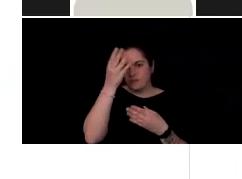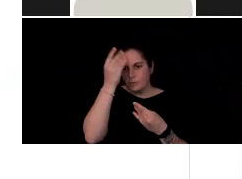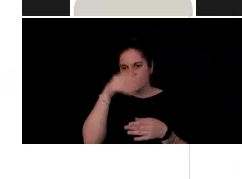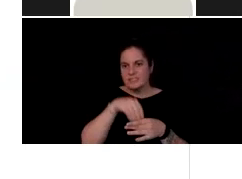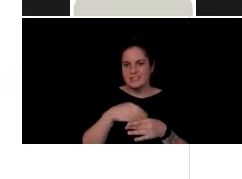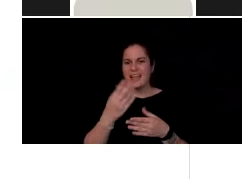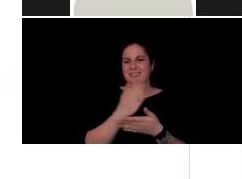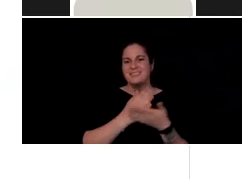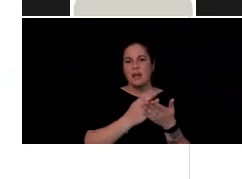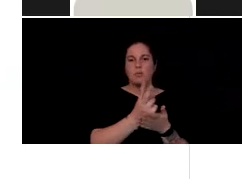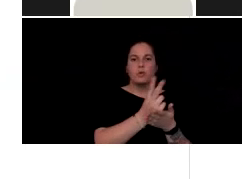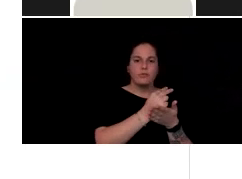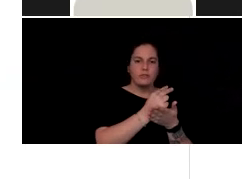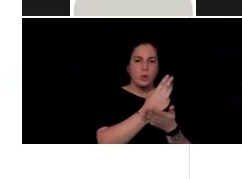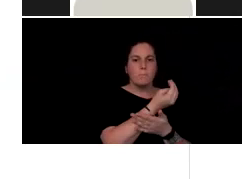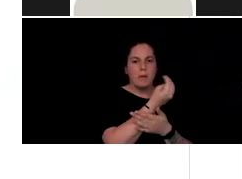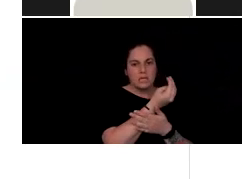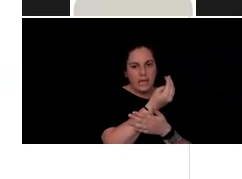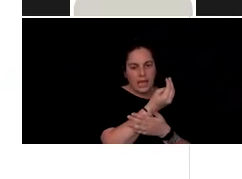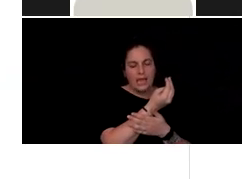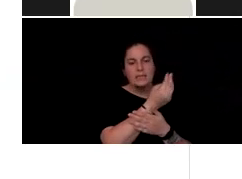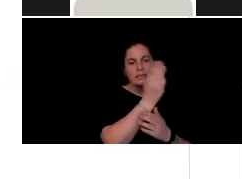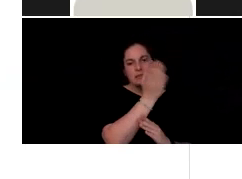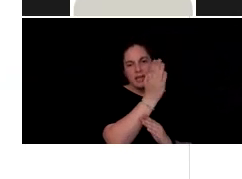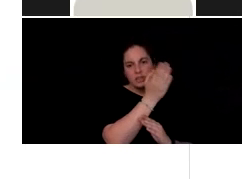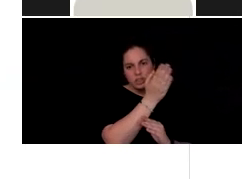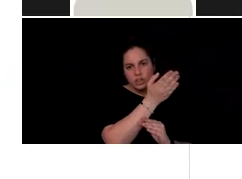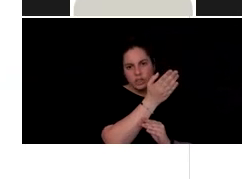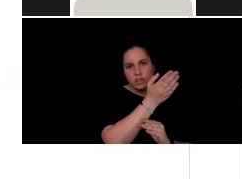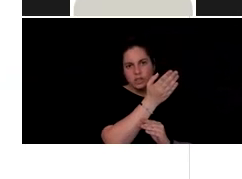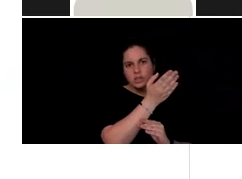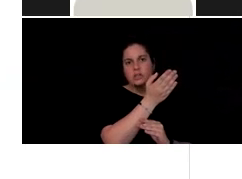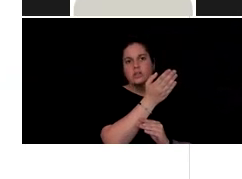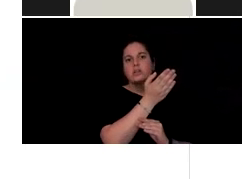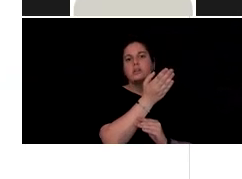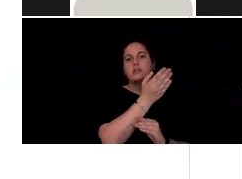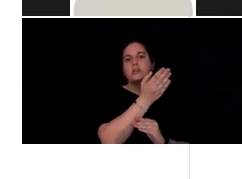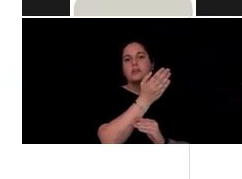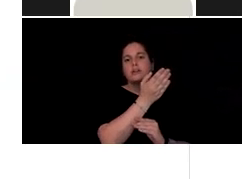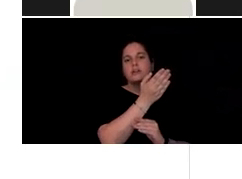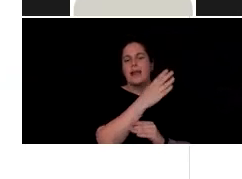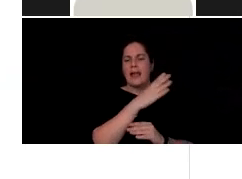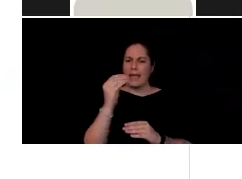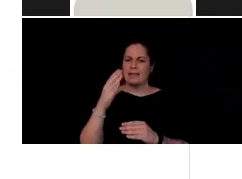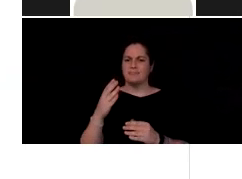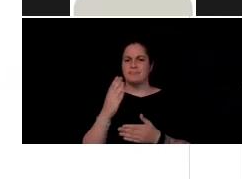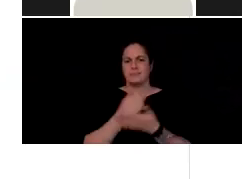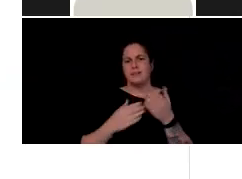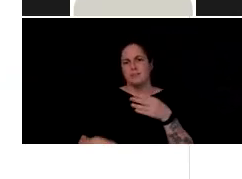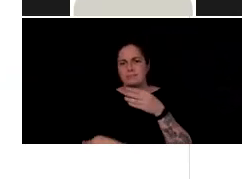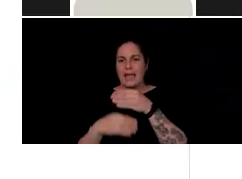about on Monday. And then it does have some additional information that you can take a look at,